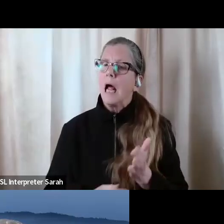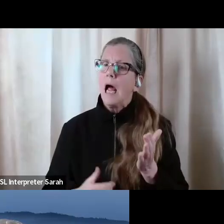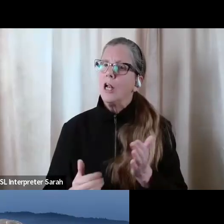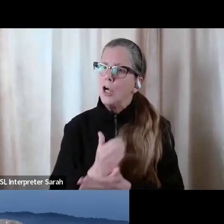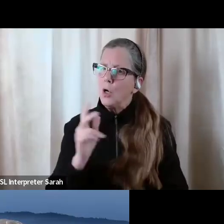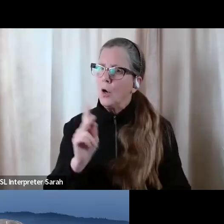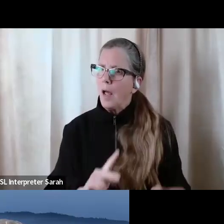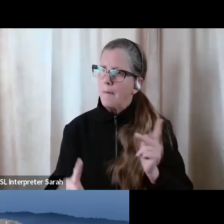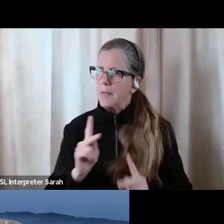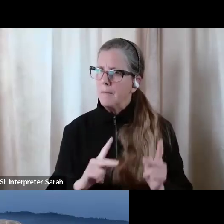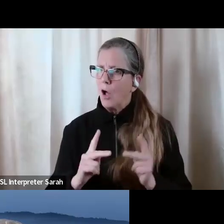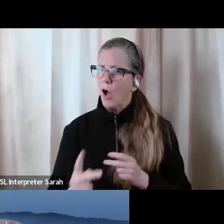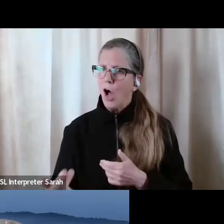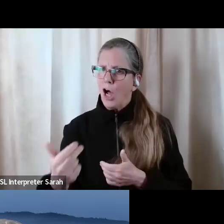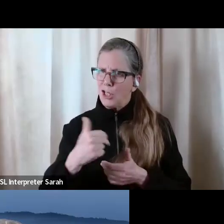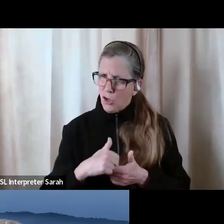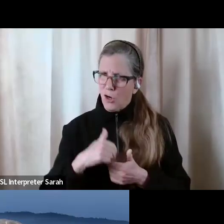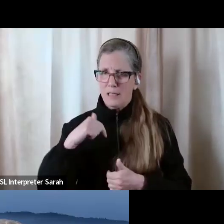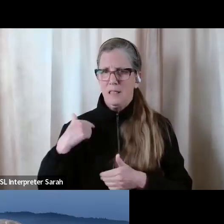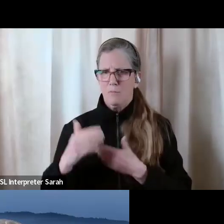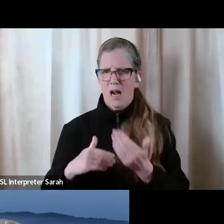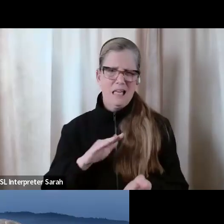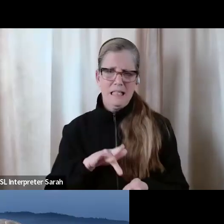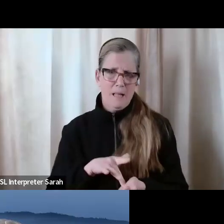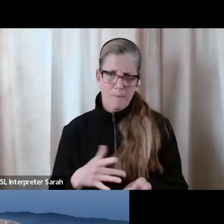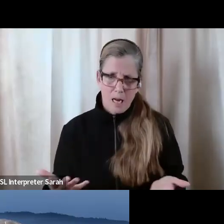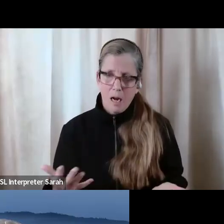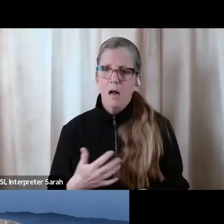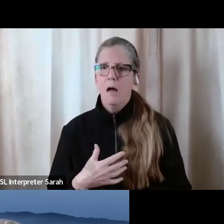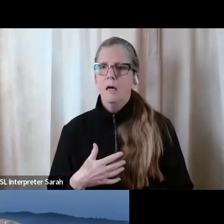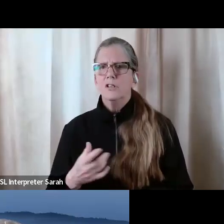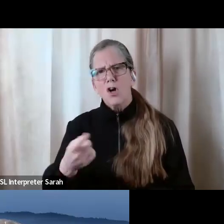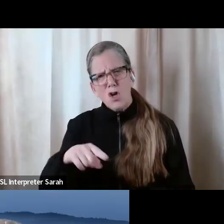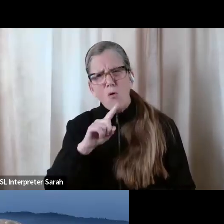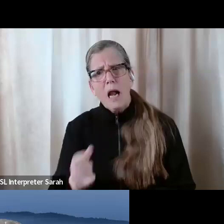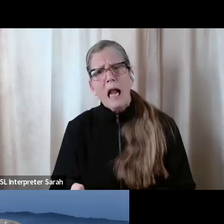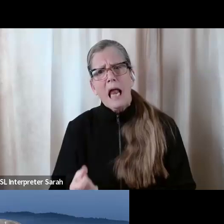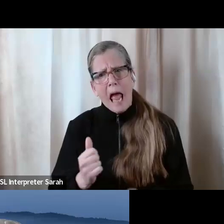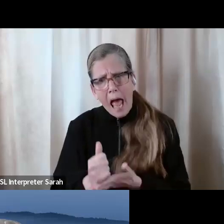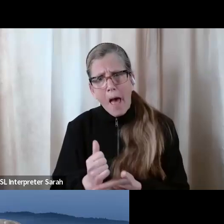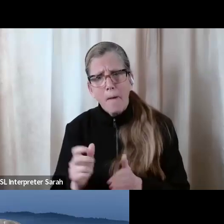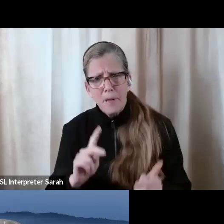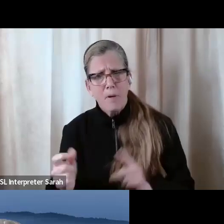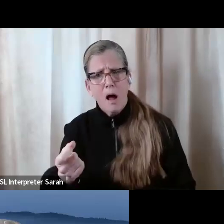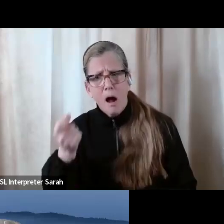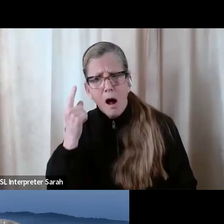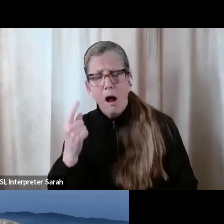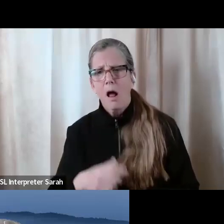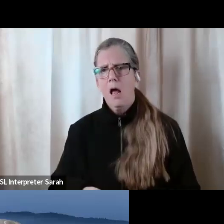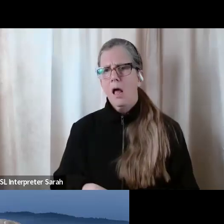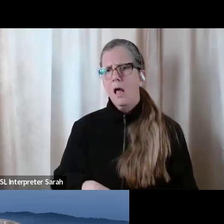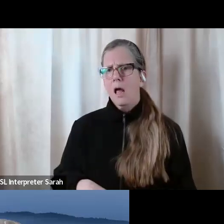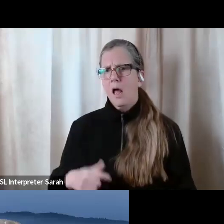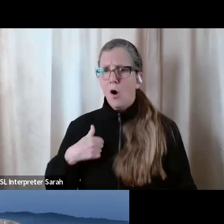into this process, that you guys really helped people understand last time that there's a process